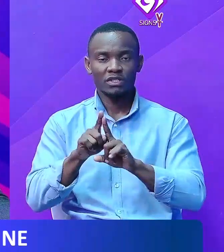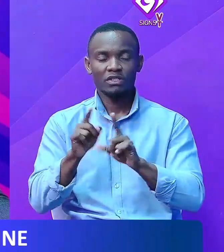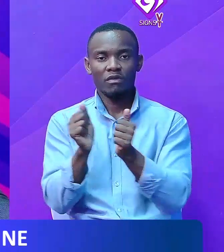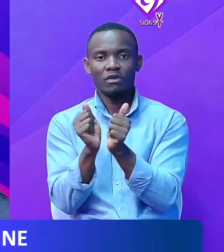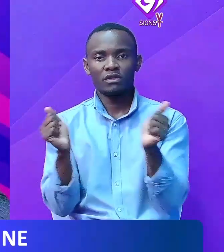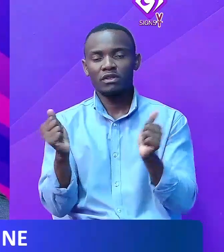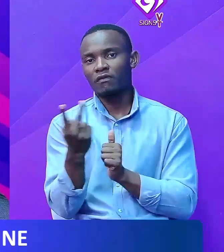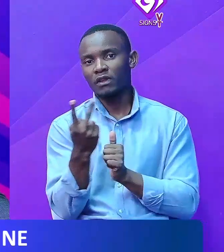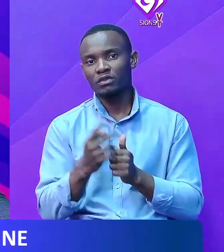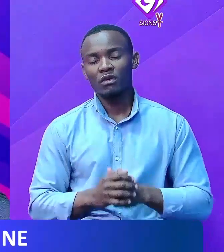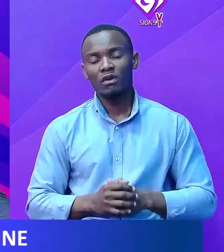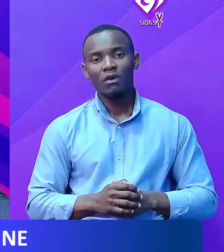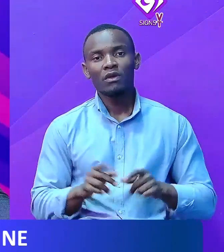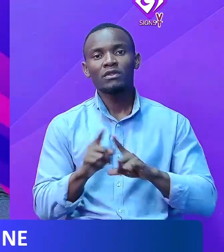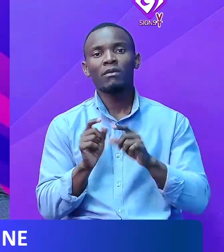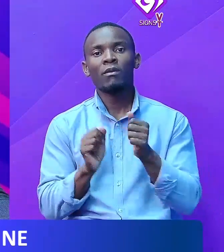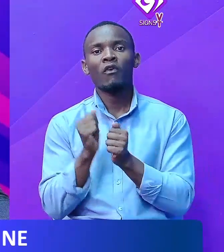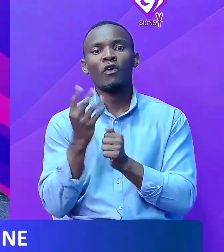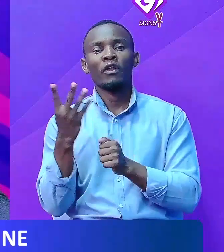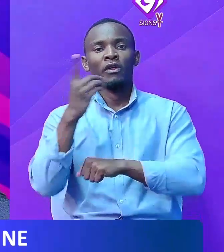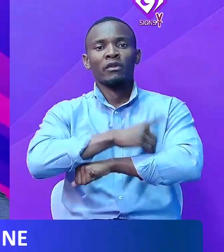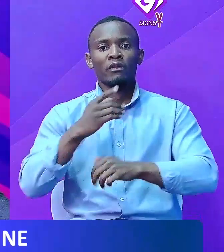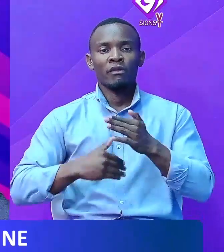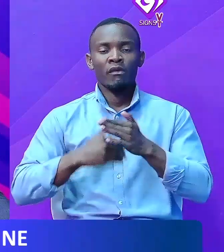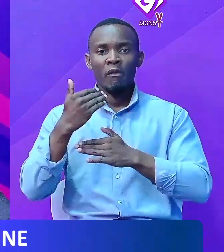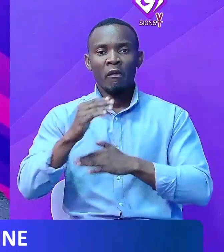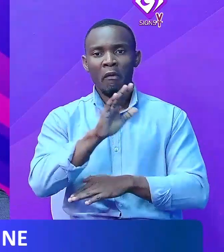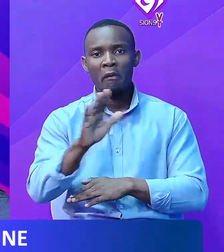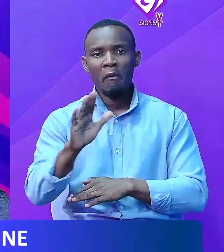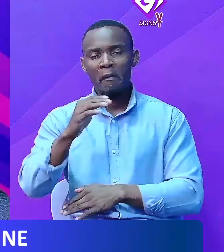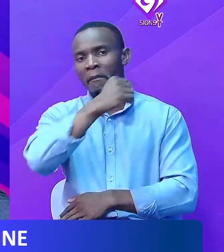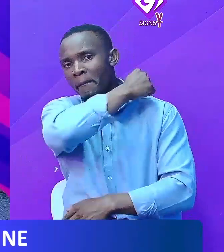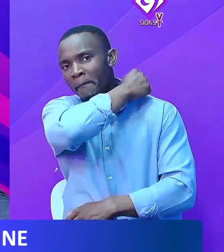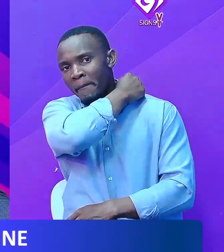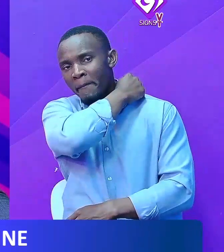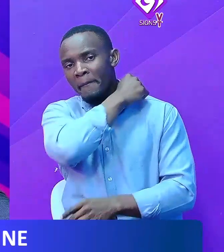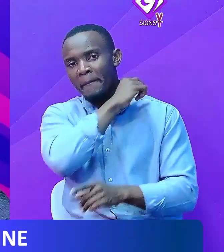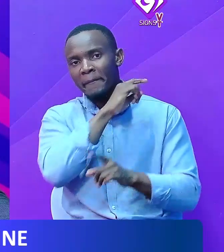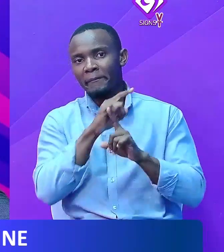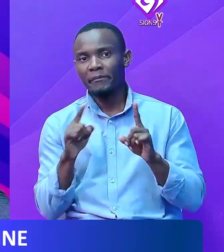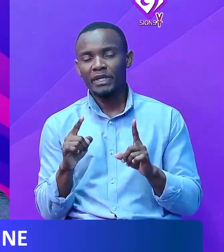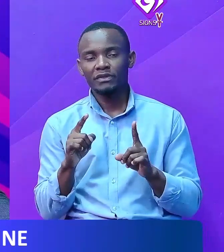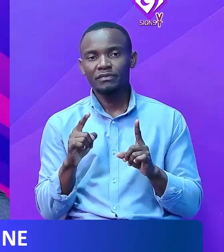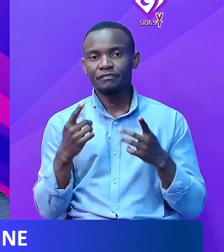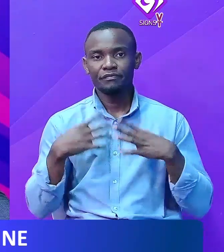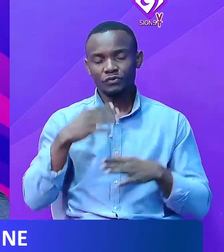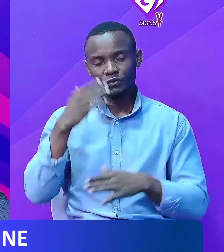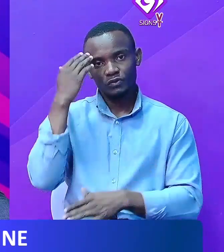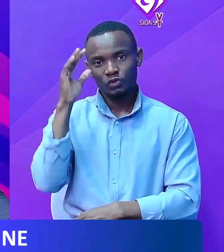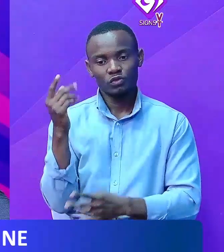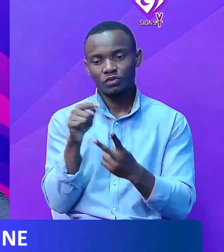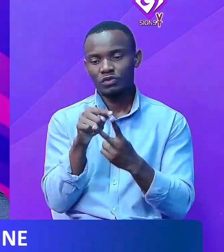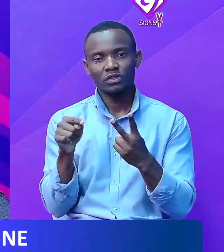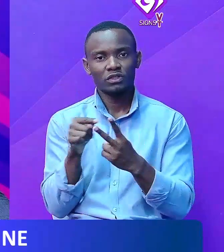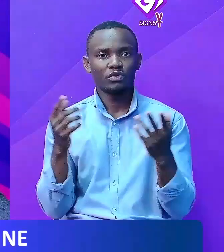further 14 days after their abduction in Kampala, Uganda, there is still no word on the whereabouts of activists